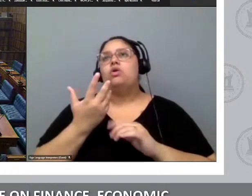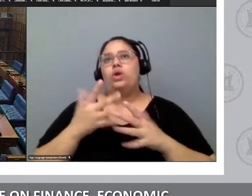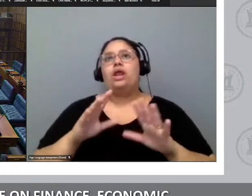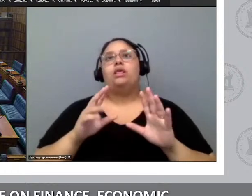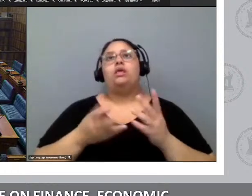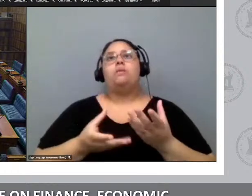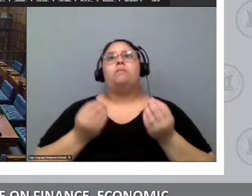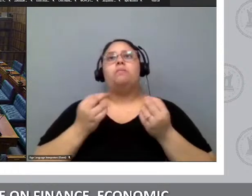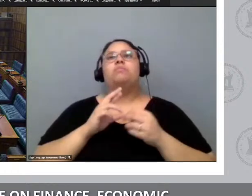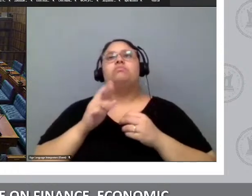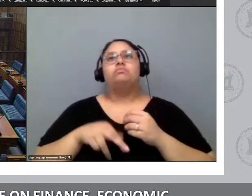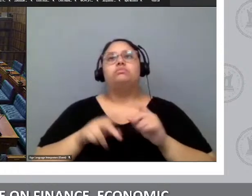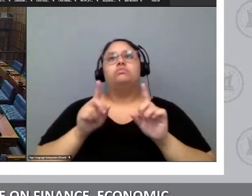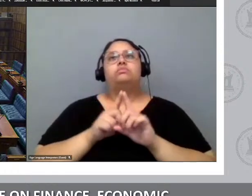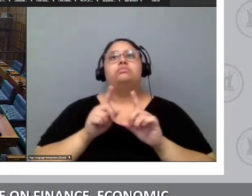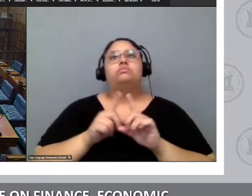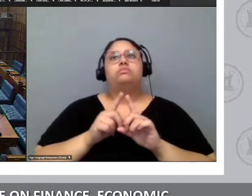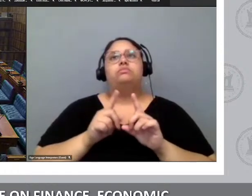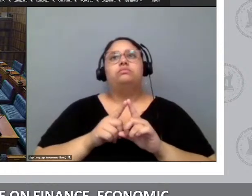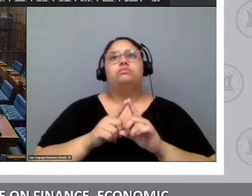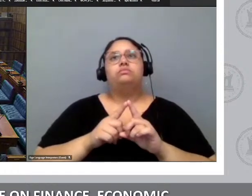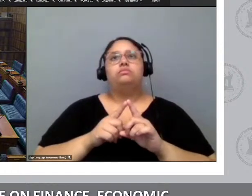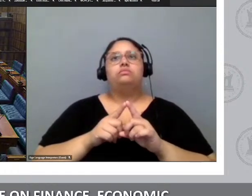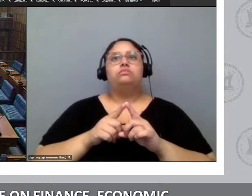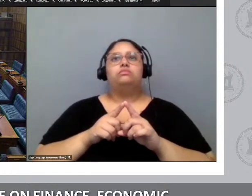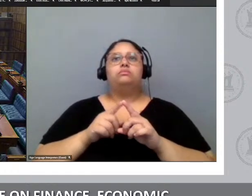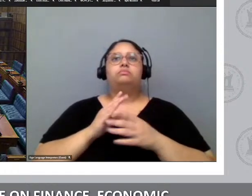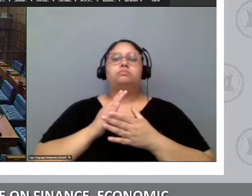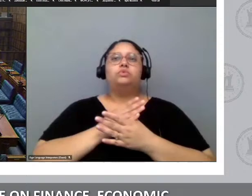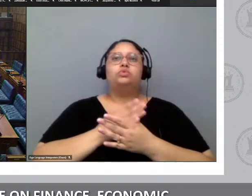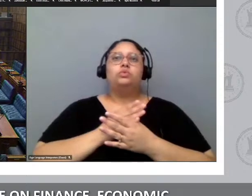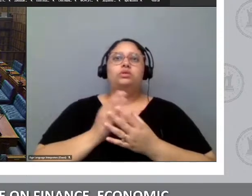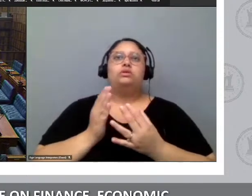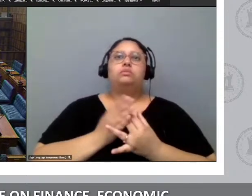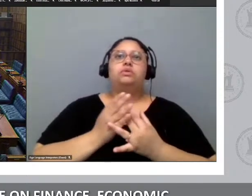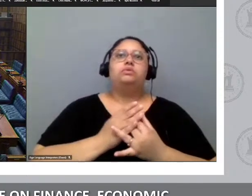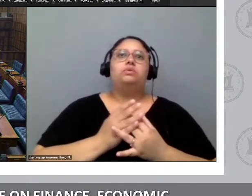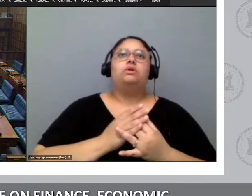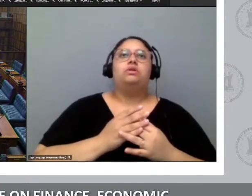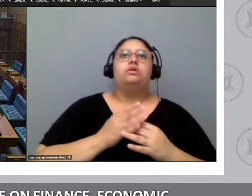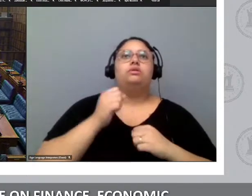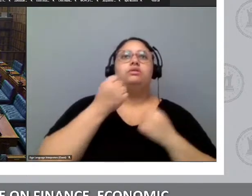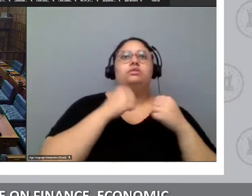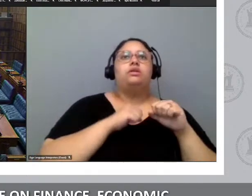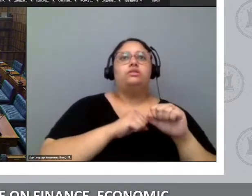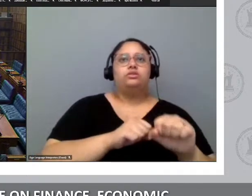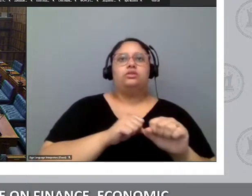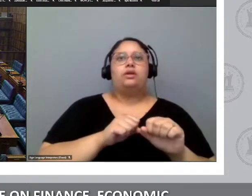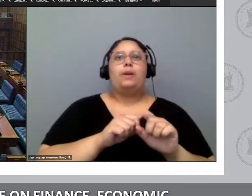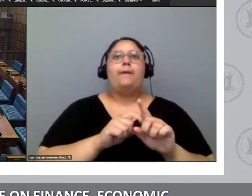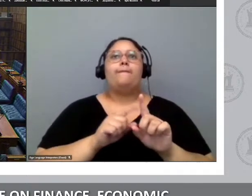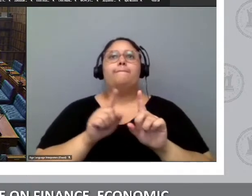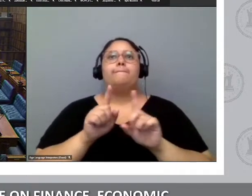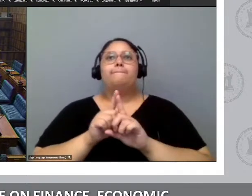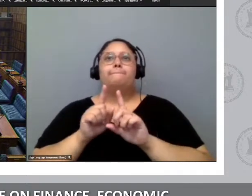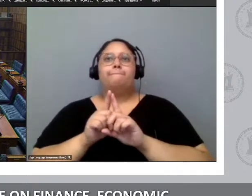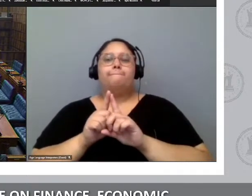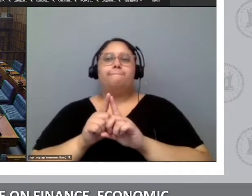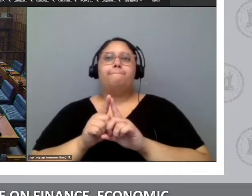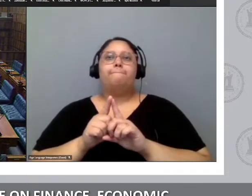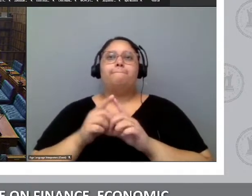resulted in some alignment between them the strategy of the of the province